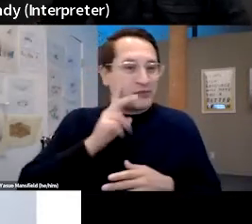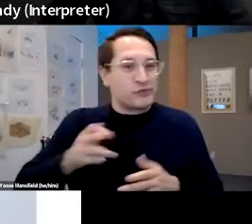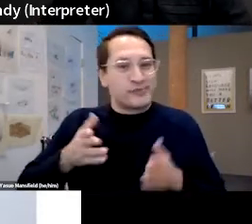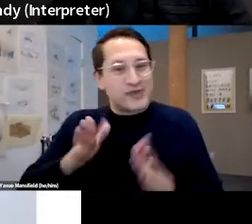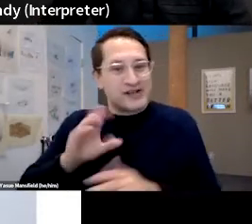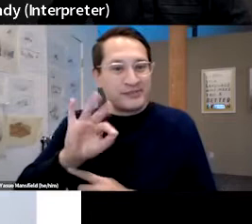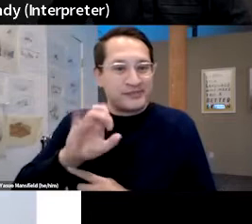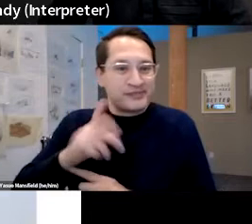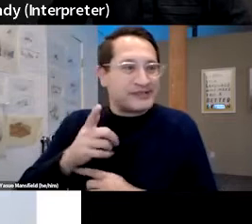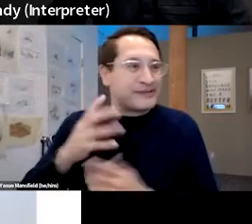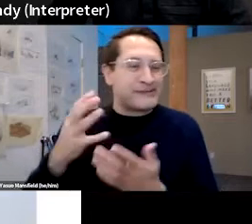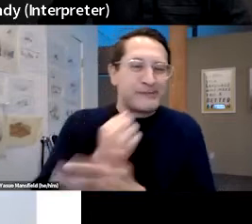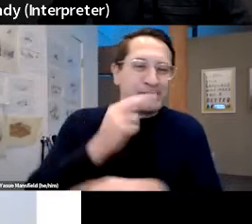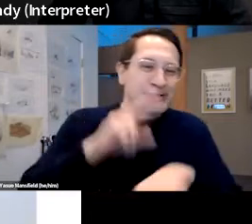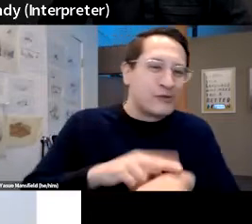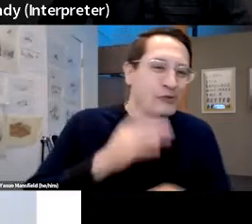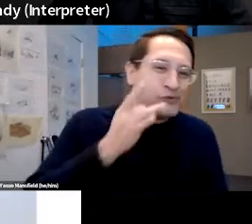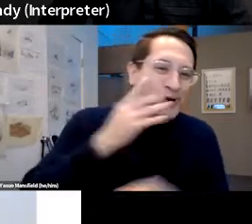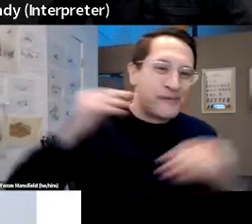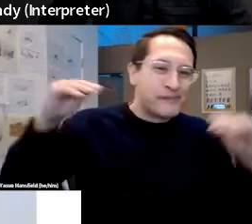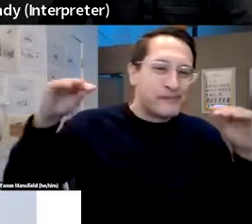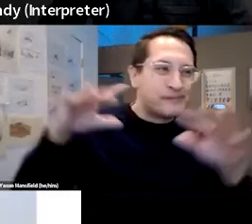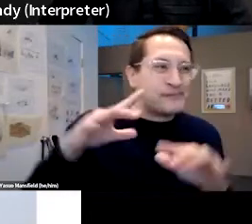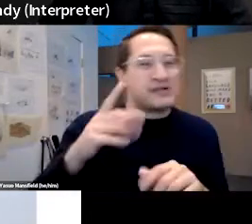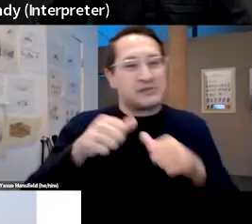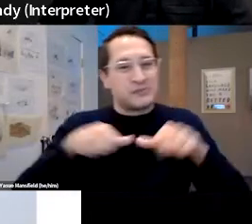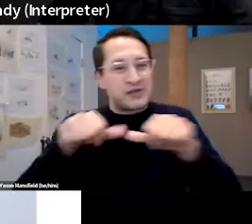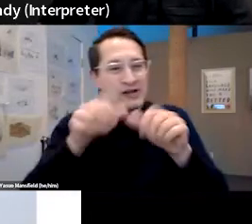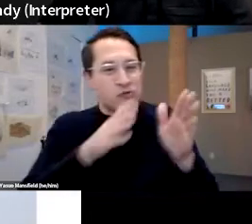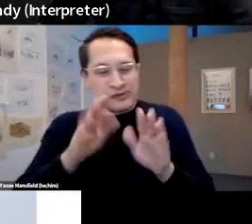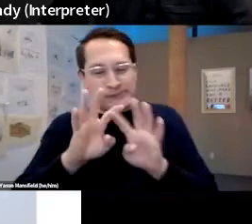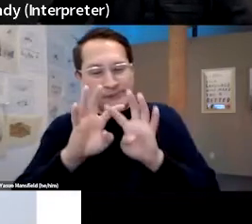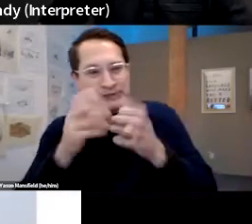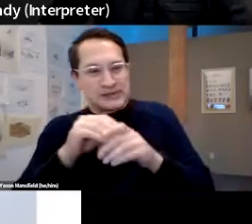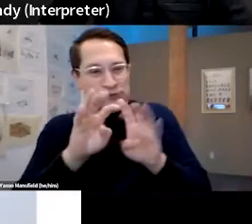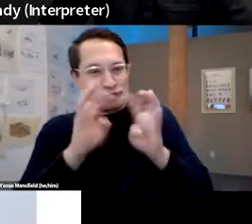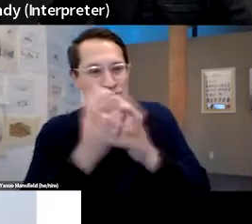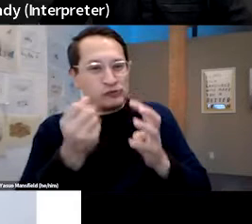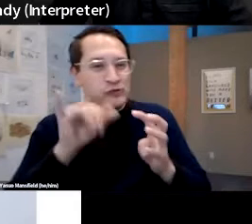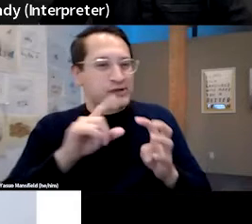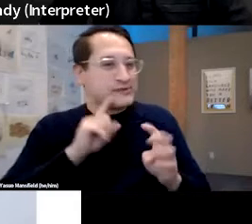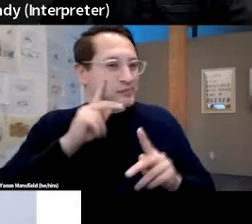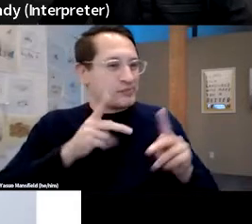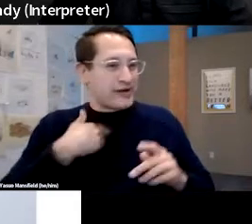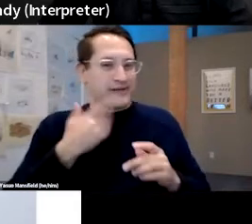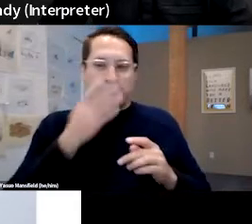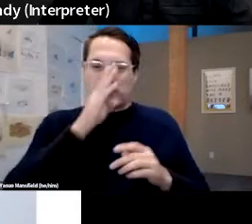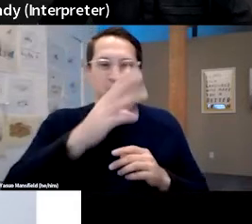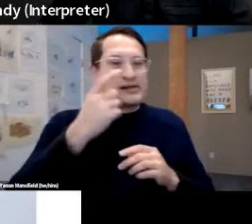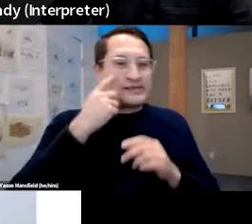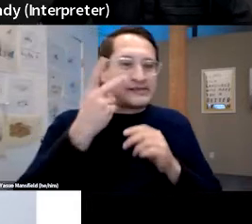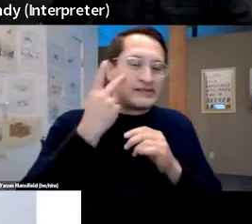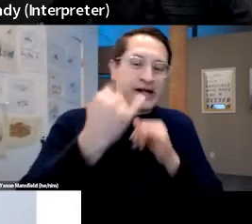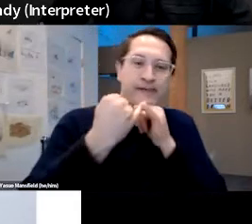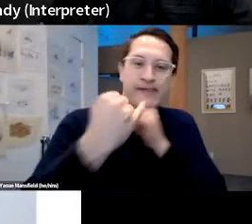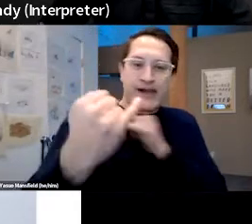fitting to a deaf and hard of hearing person's way of being, working with natural light, space and order and organization. So deaf